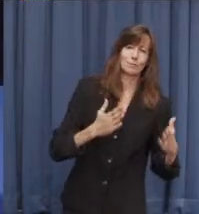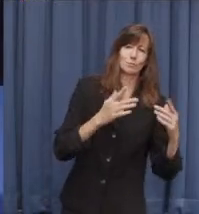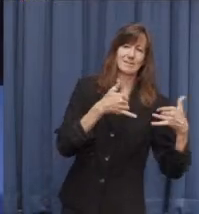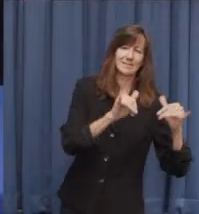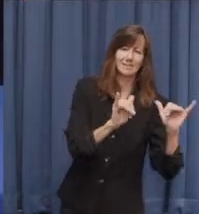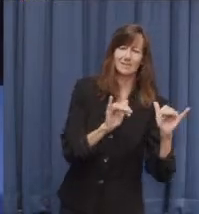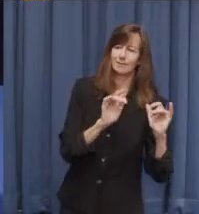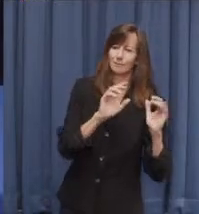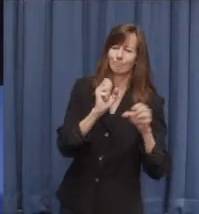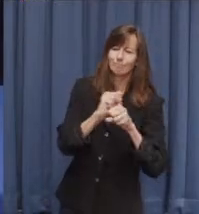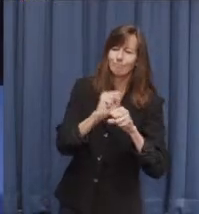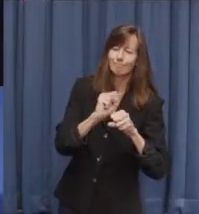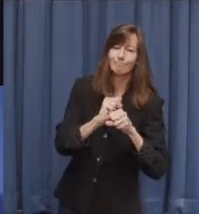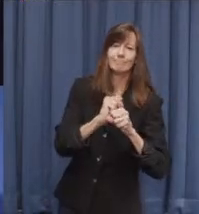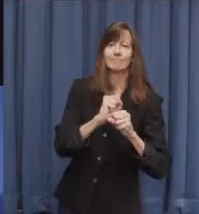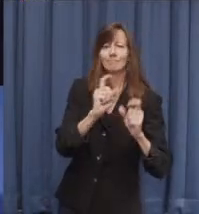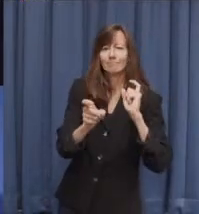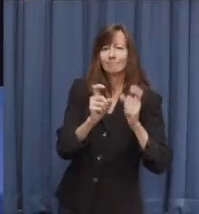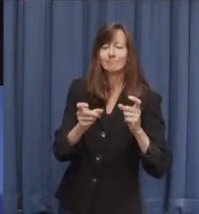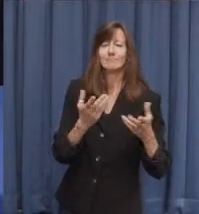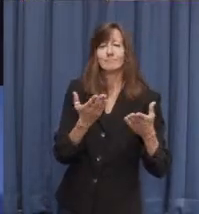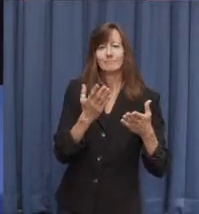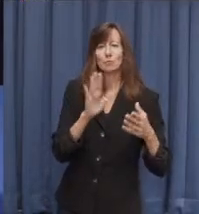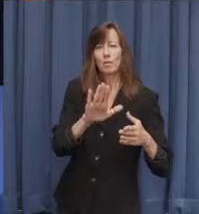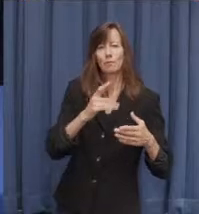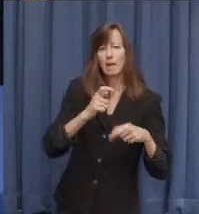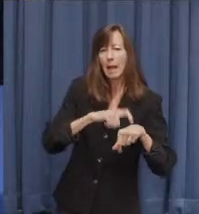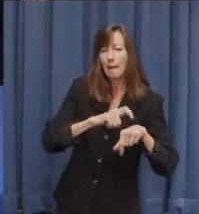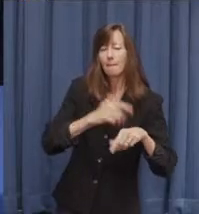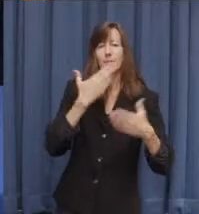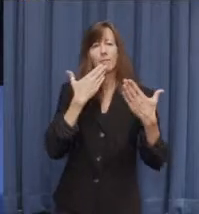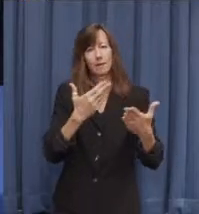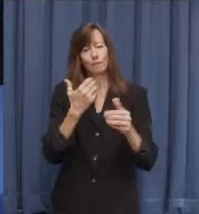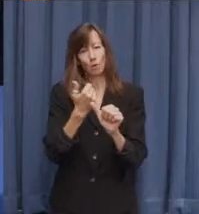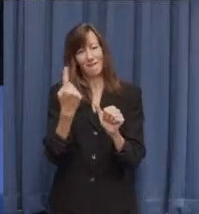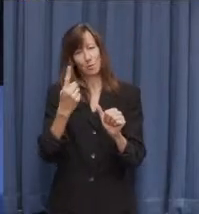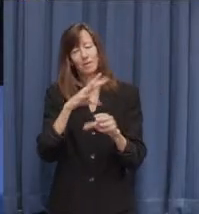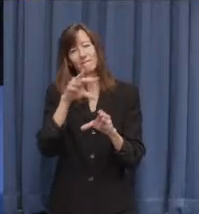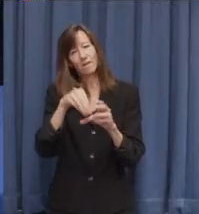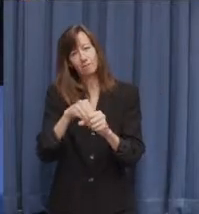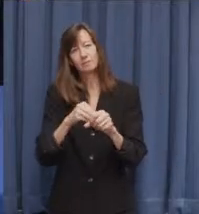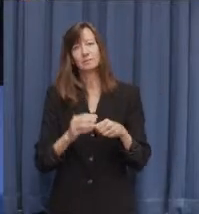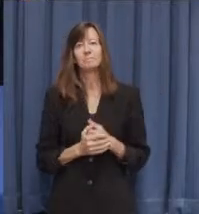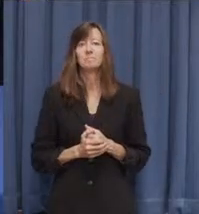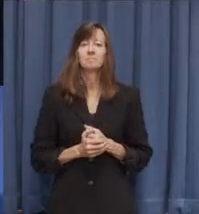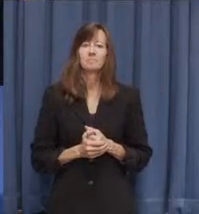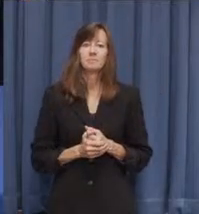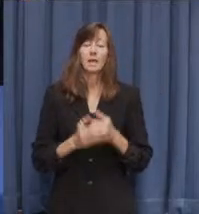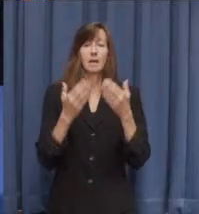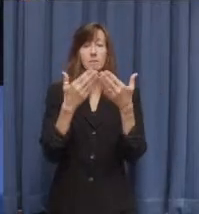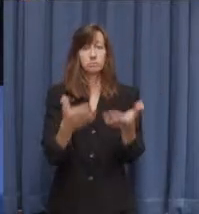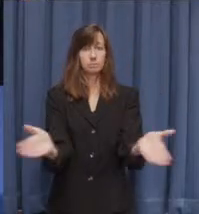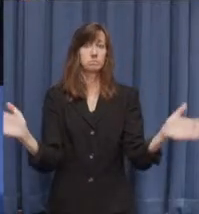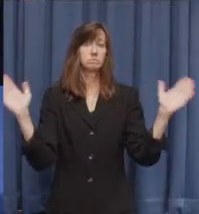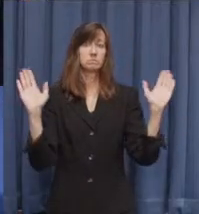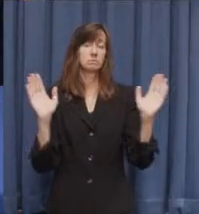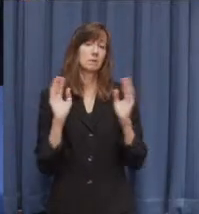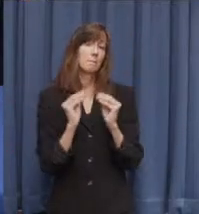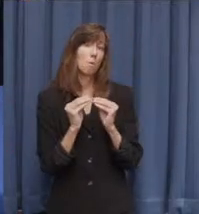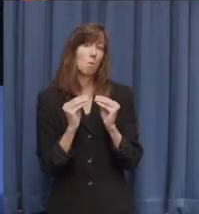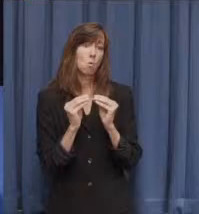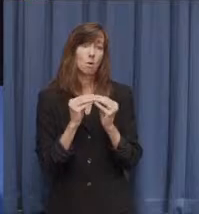you, everyone who's been a part of that. And finally, a more broad thank you to